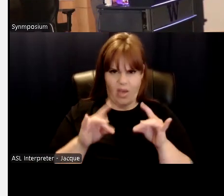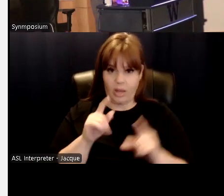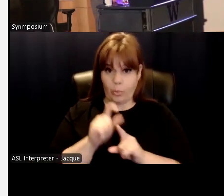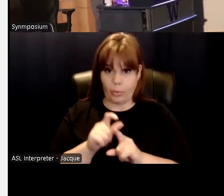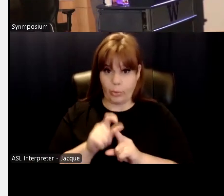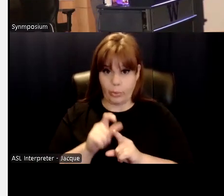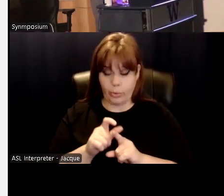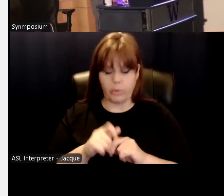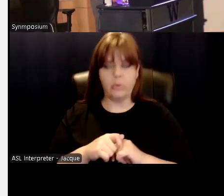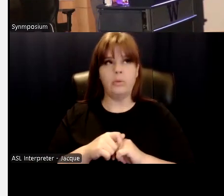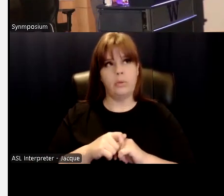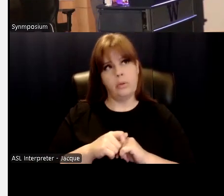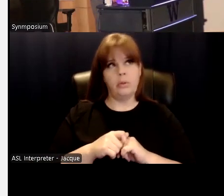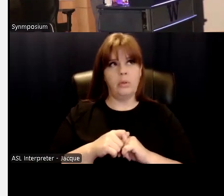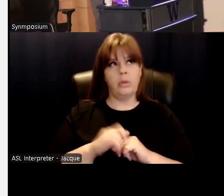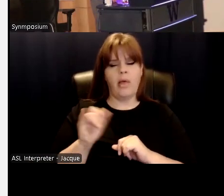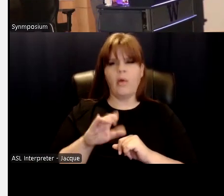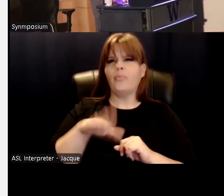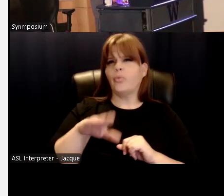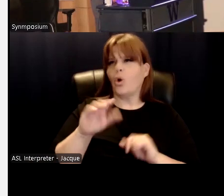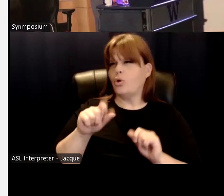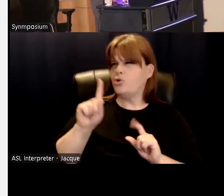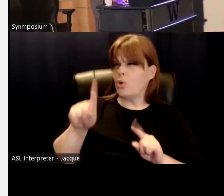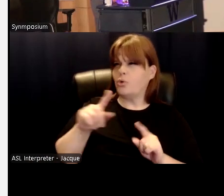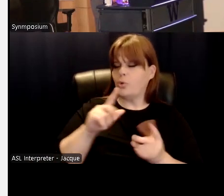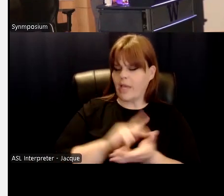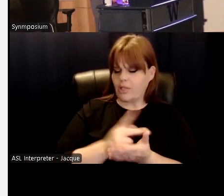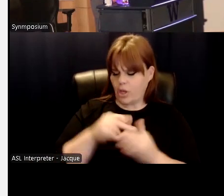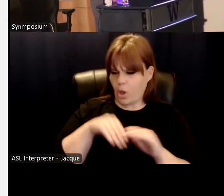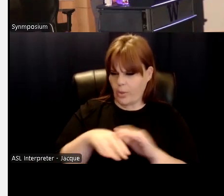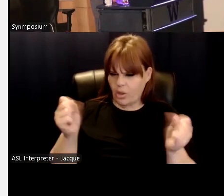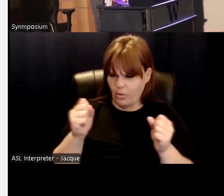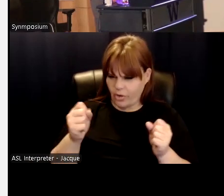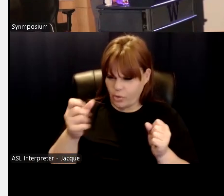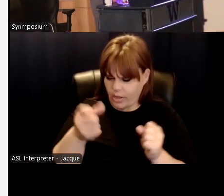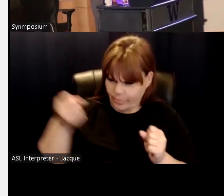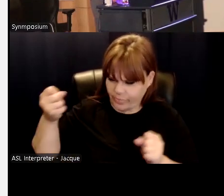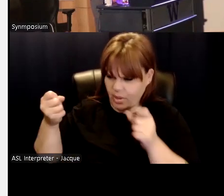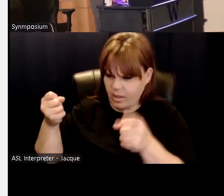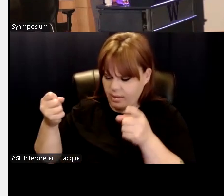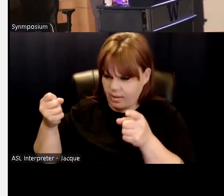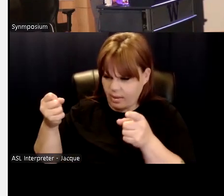like, as in, could you go to the kitchen and go to the fridge and get me a